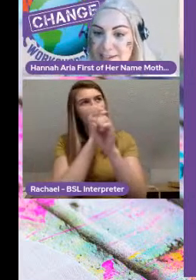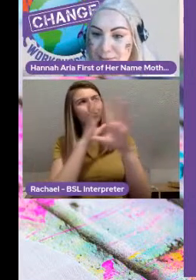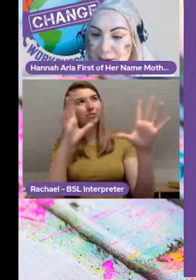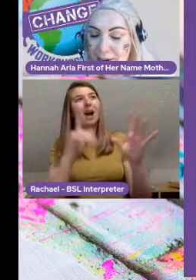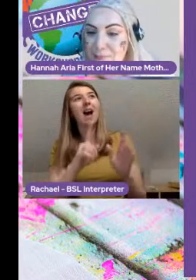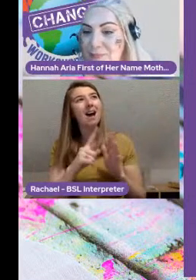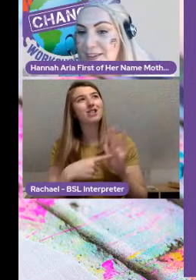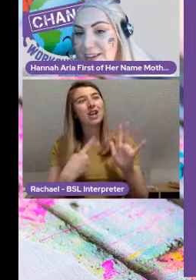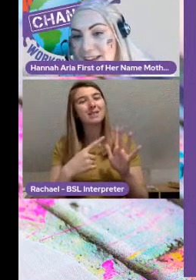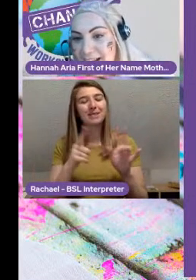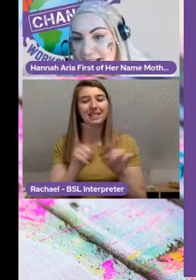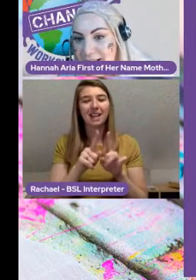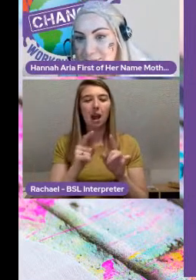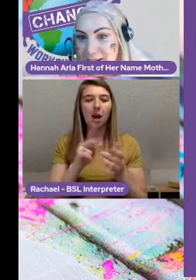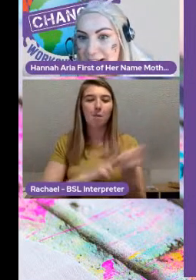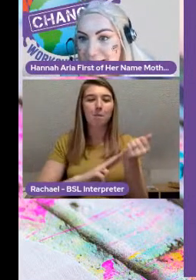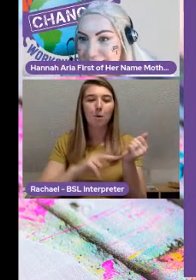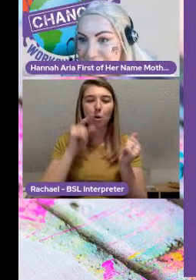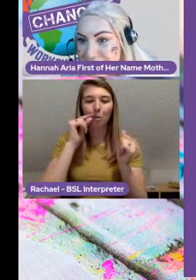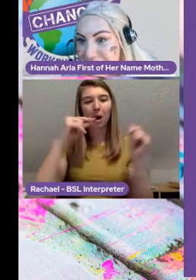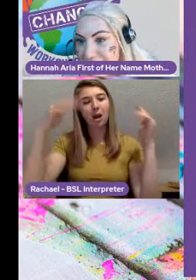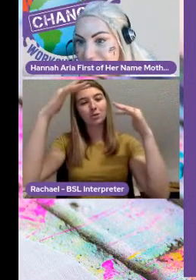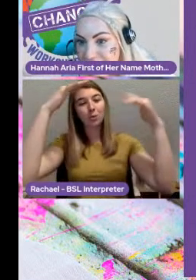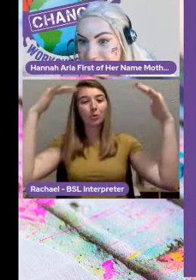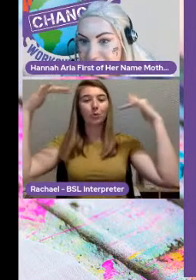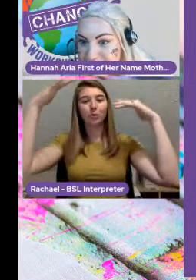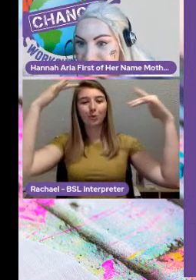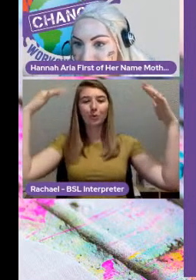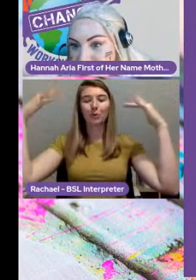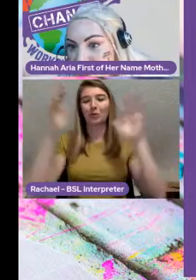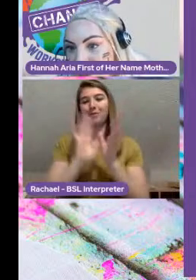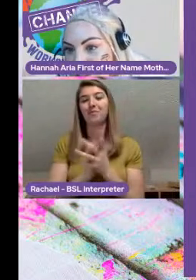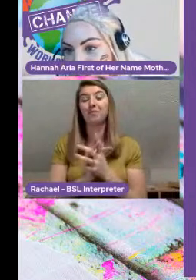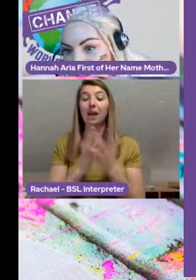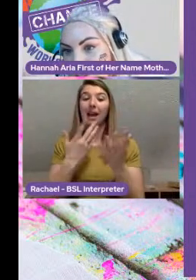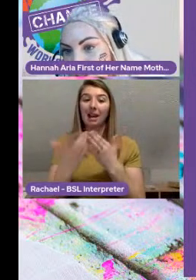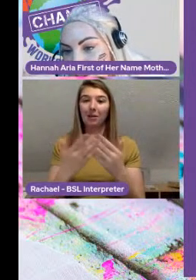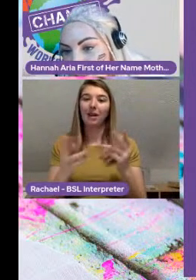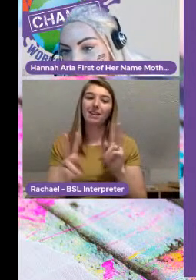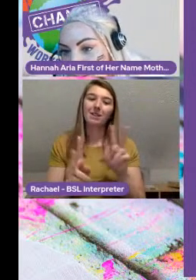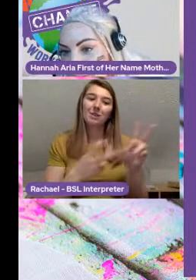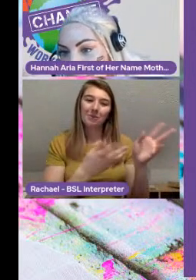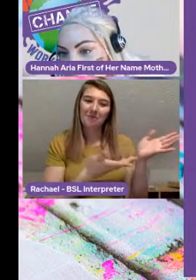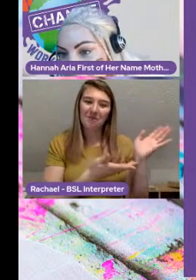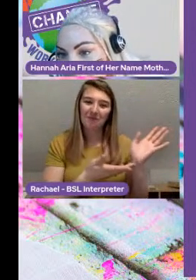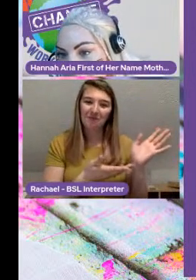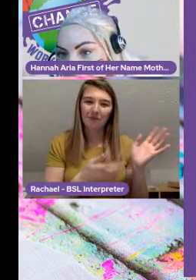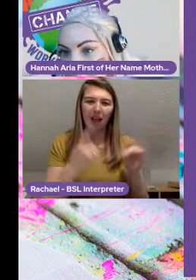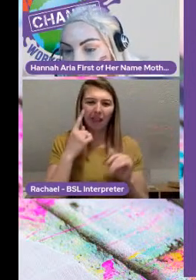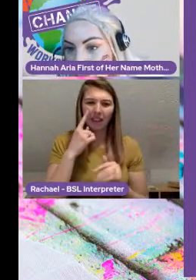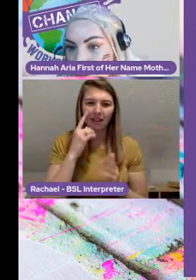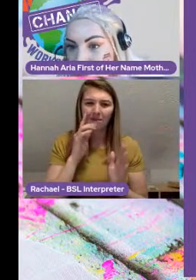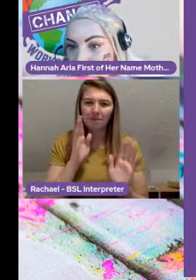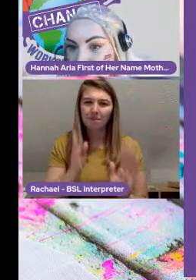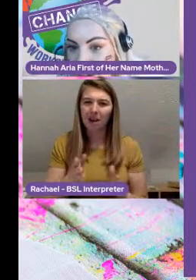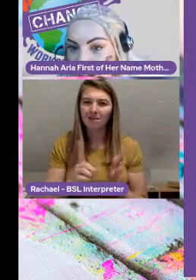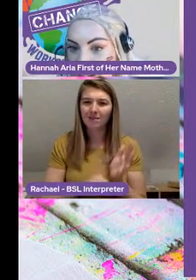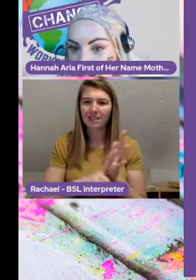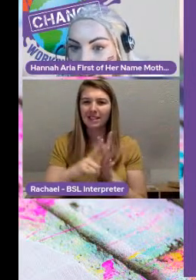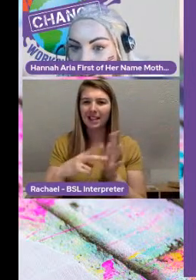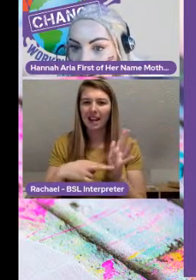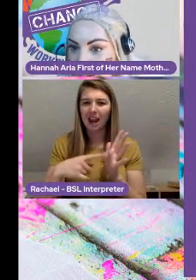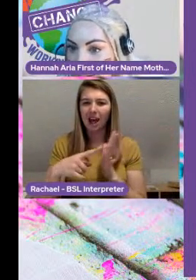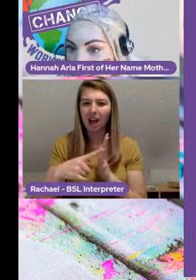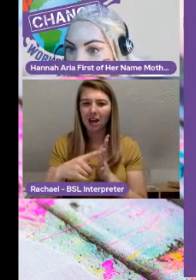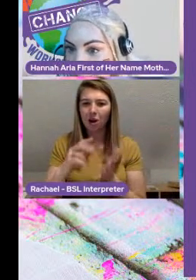around her head as well. And look at these. I think this must be lino cut, looking at the picture over